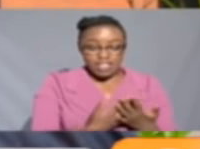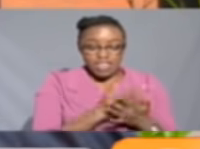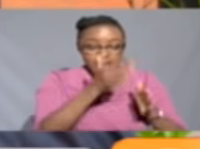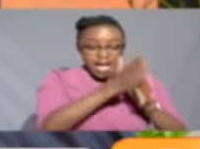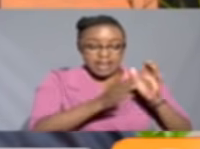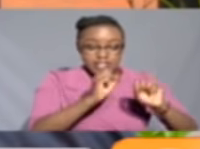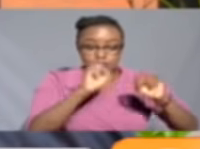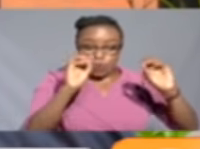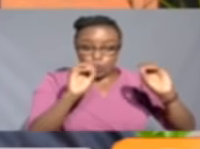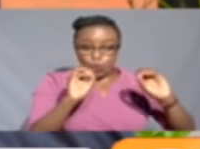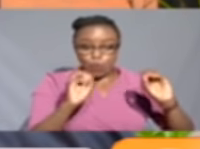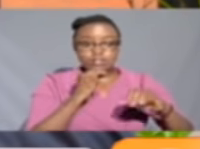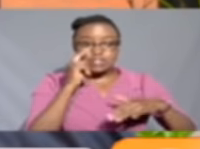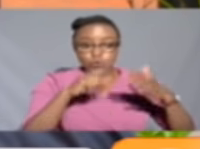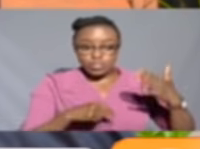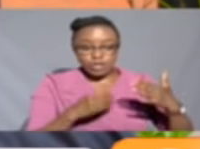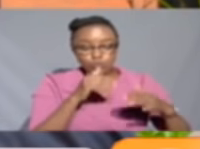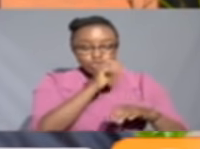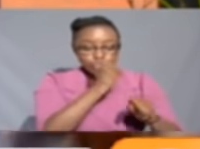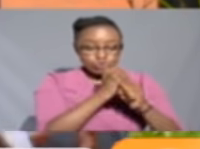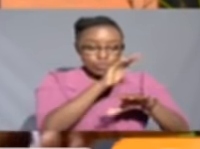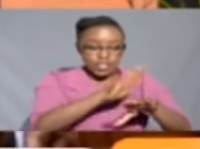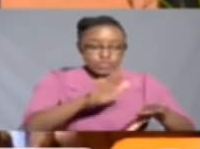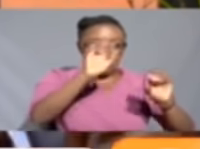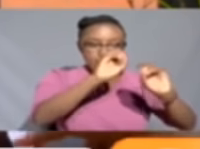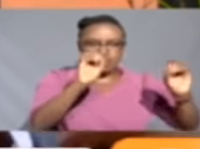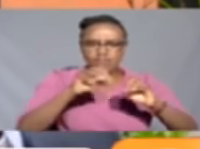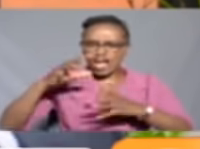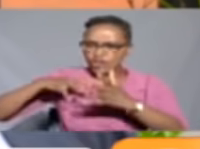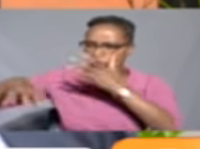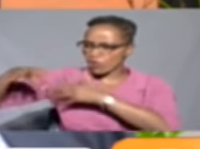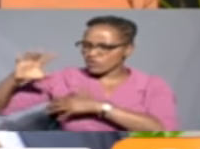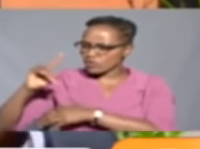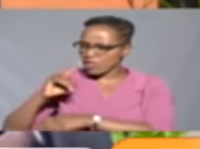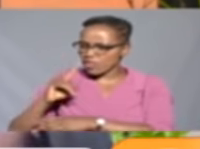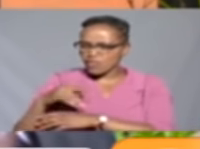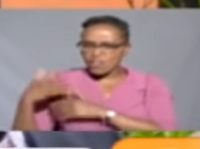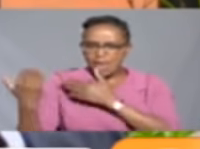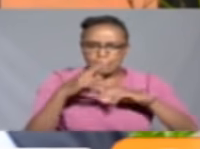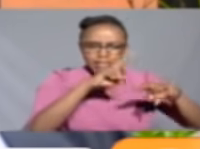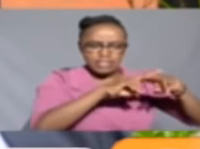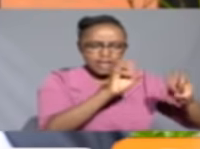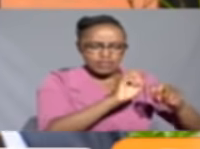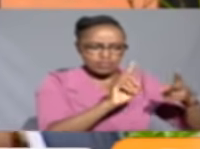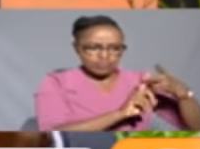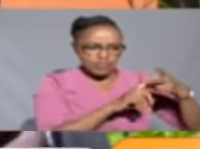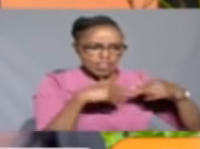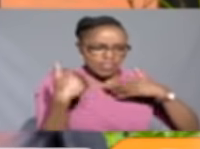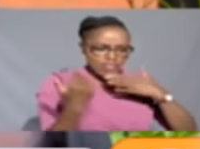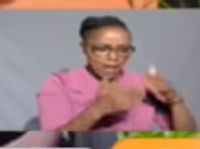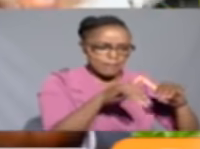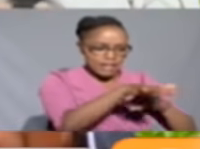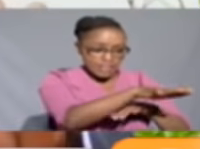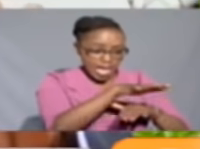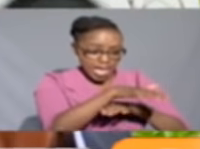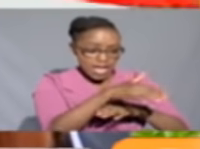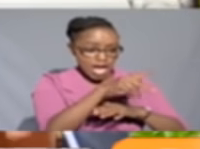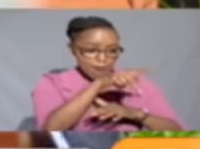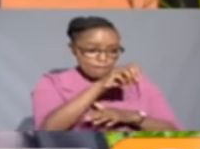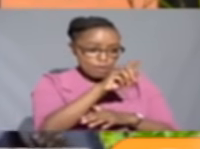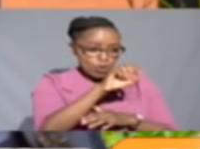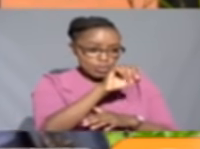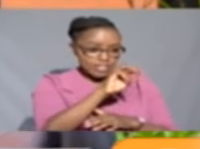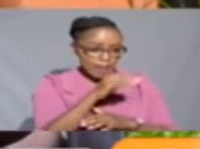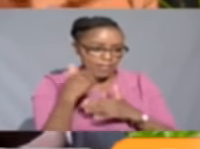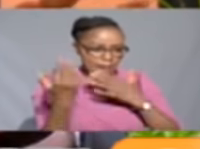made, even though we had said we were going to do the swearing-in there. It looks very confusing. They didn't bring chairs. They didn't bring the platform. They didn't bring the